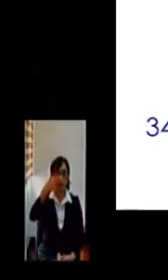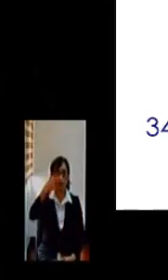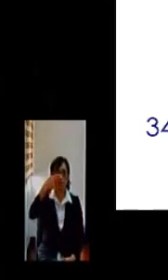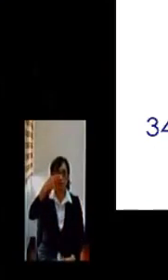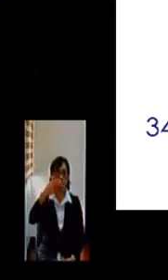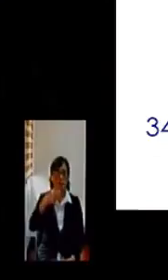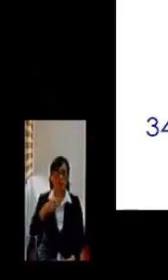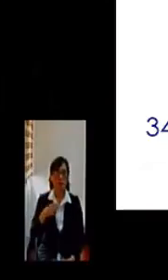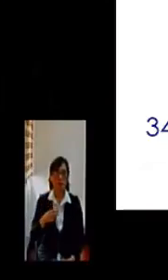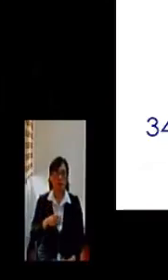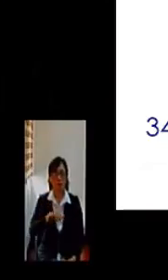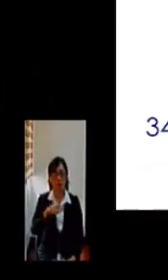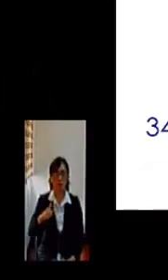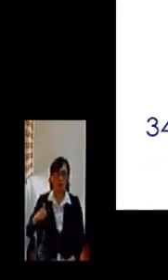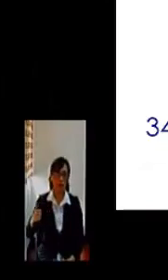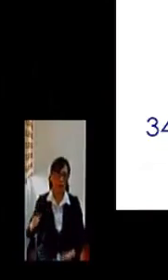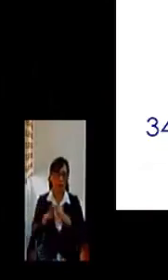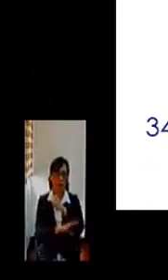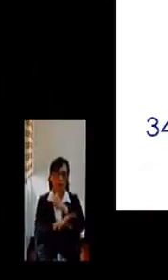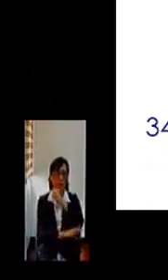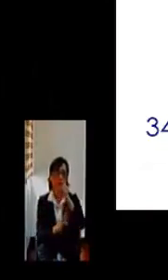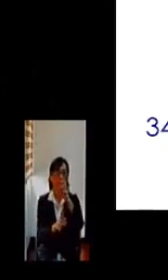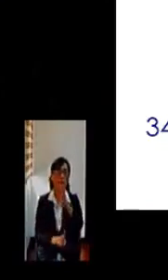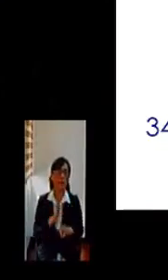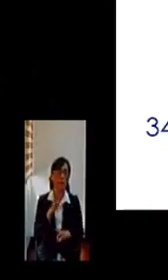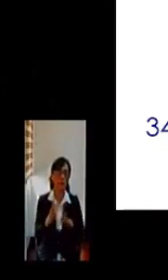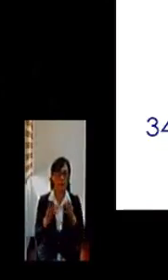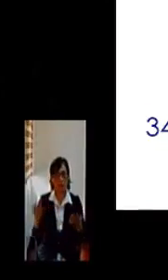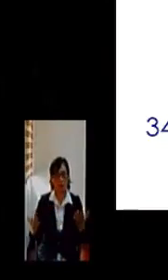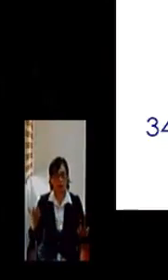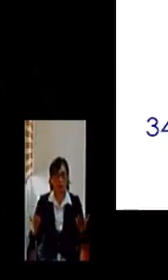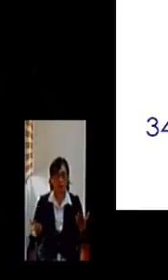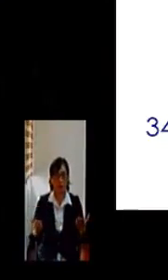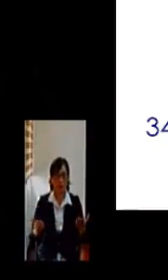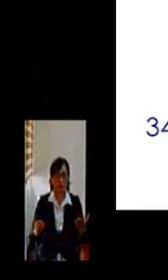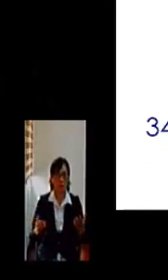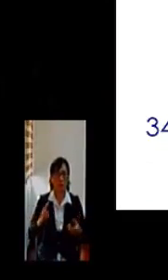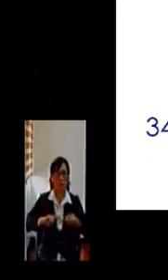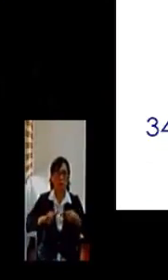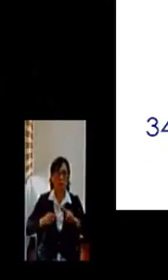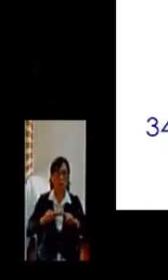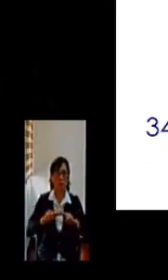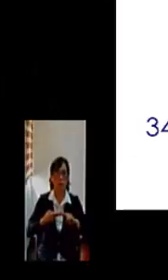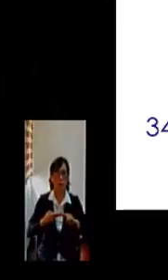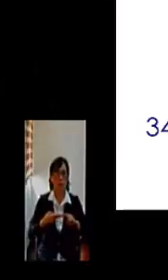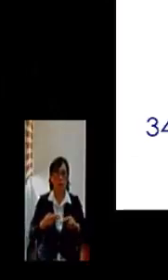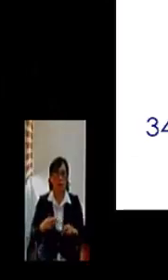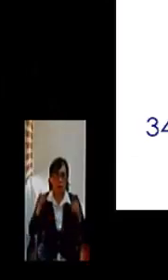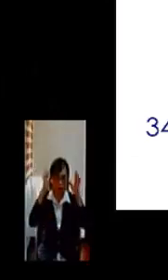higher than any country in the world. In fact, if you compare the number of